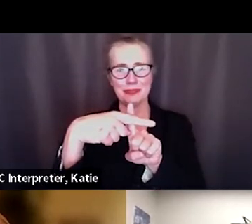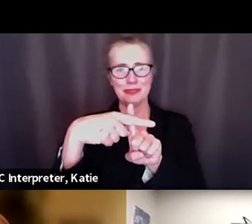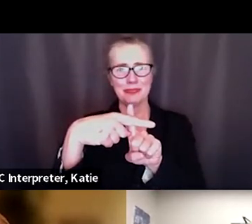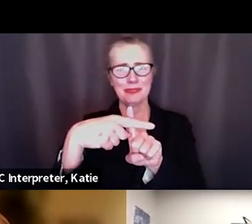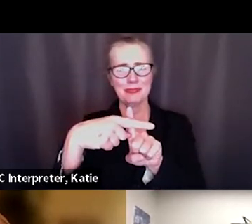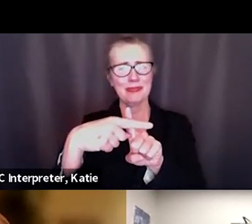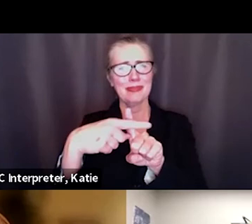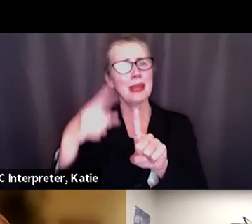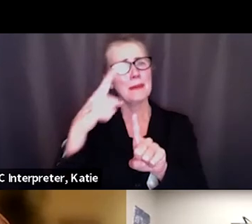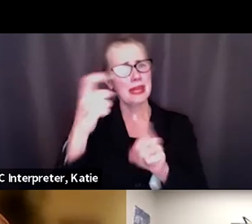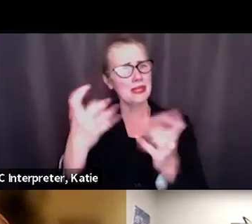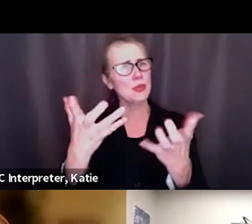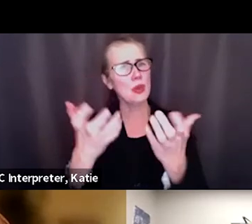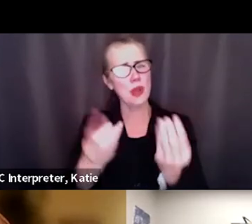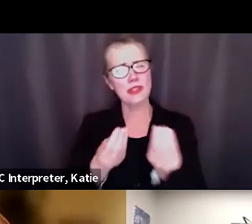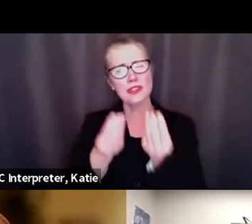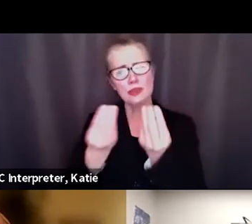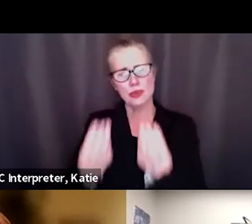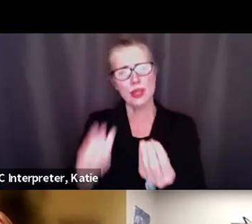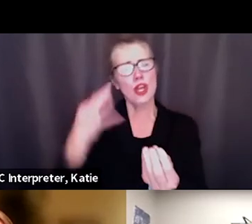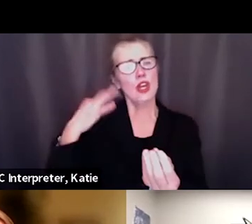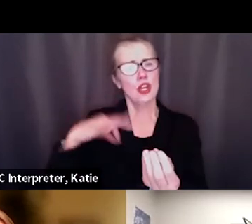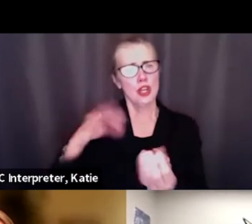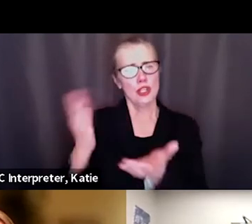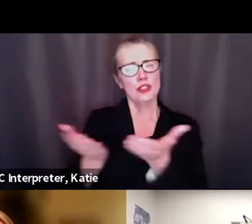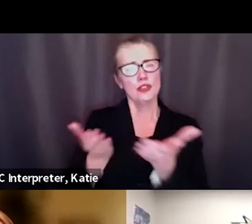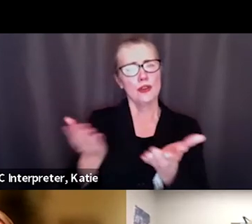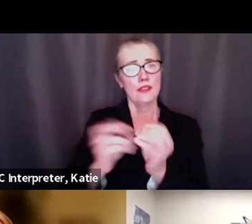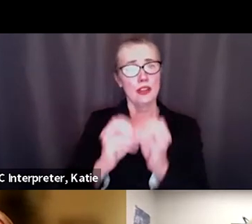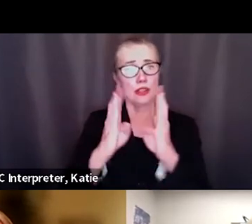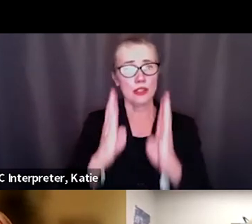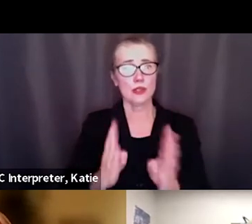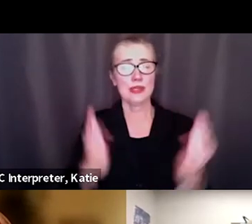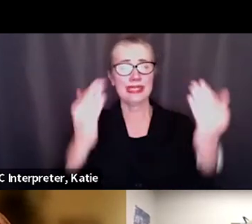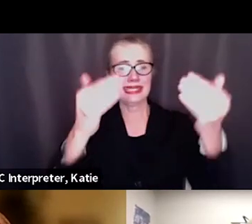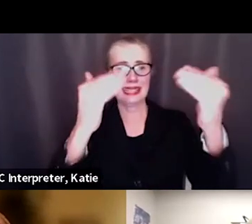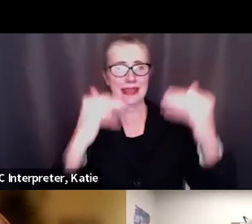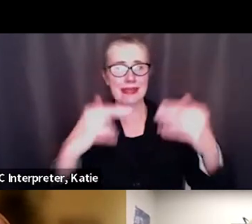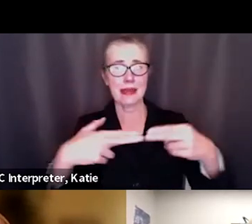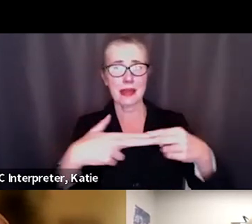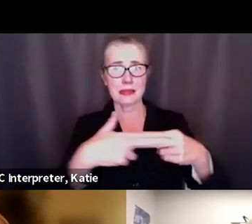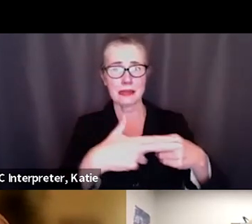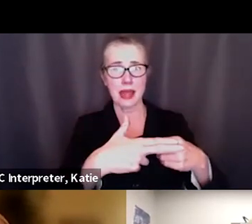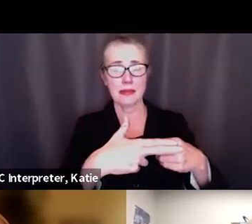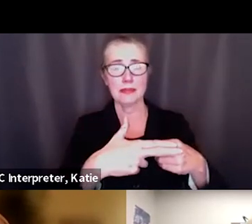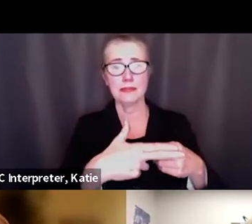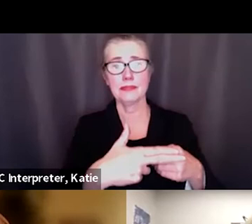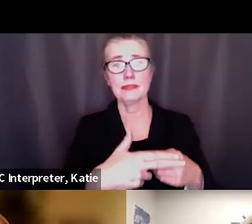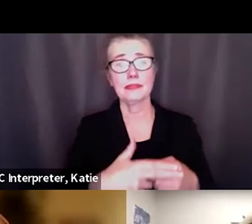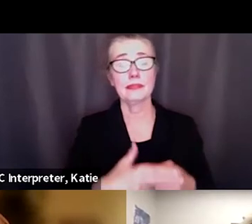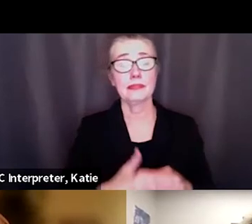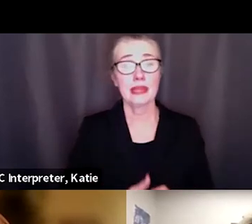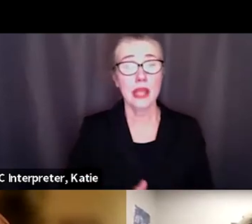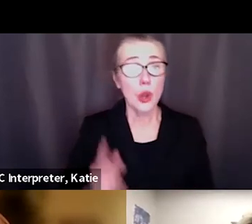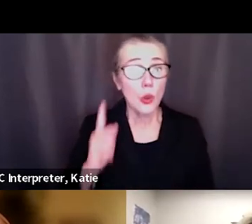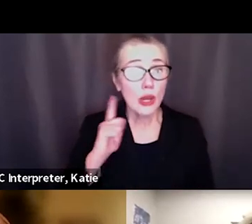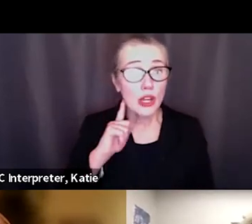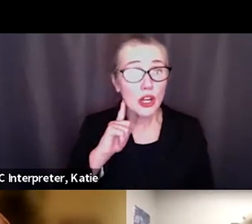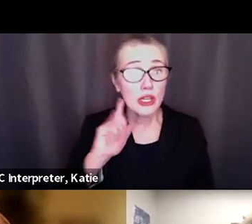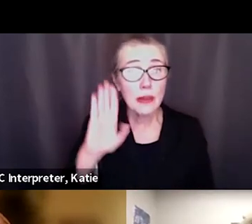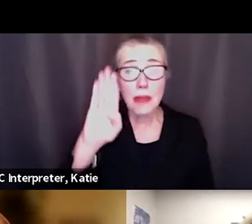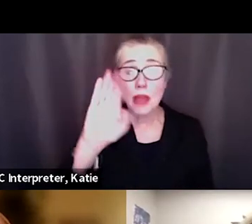serve our students next slide please so when i heard about uh the bond project